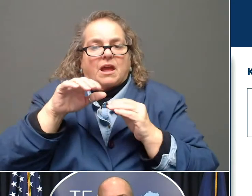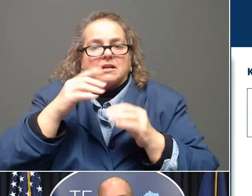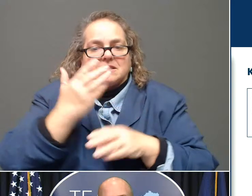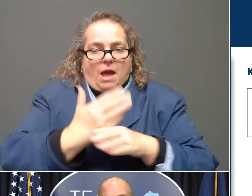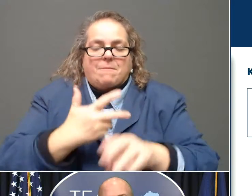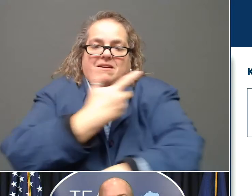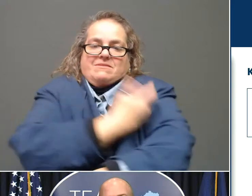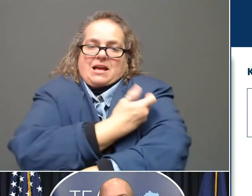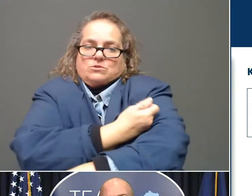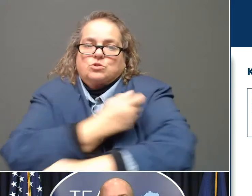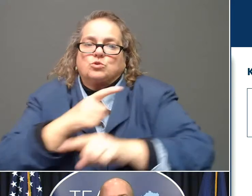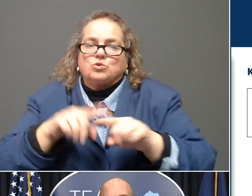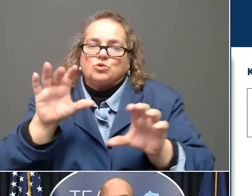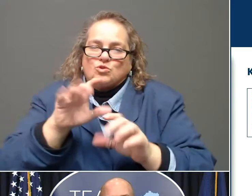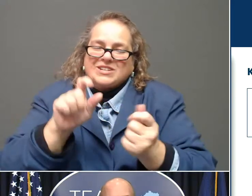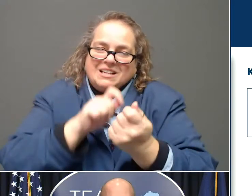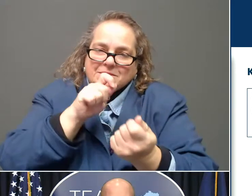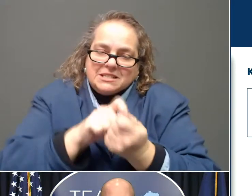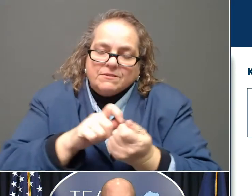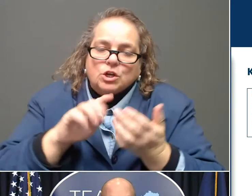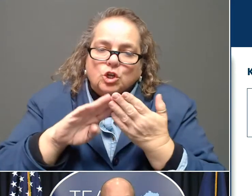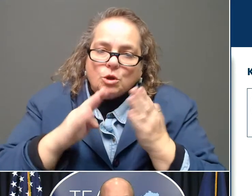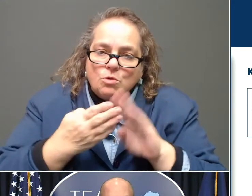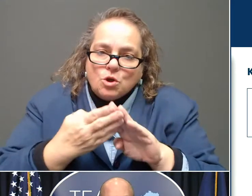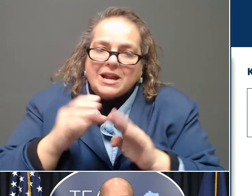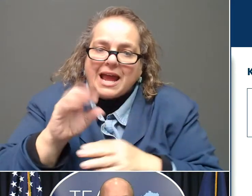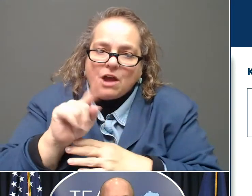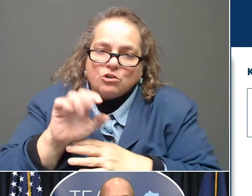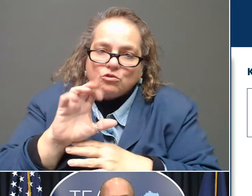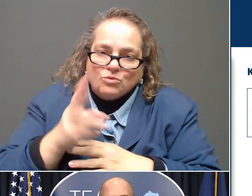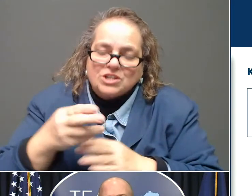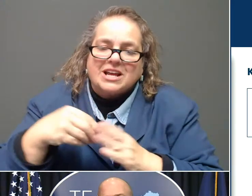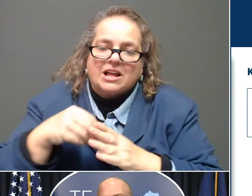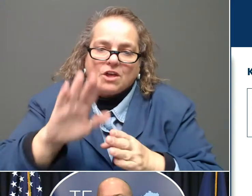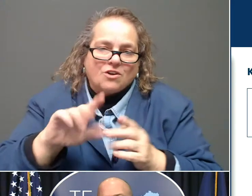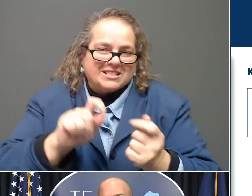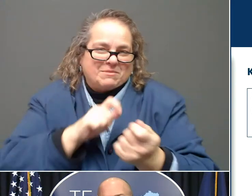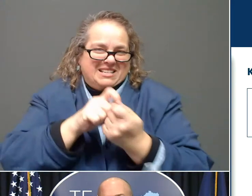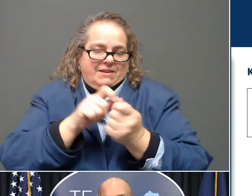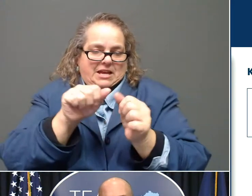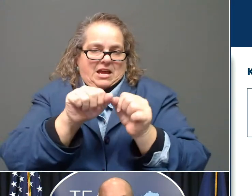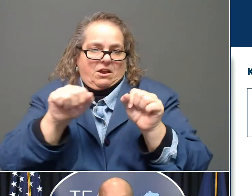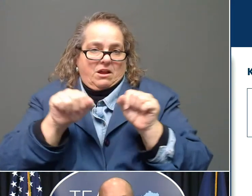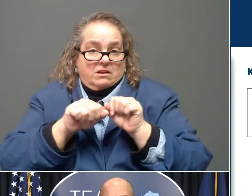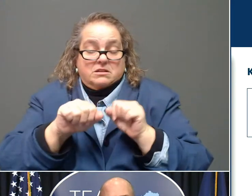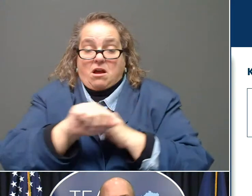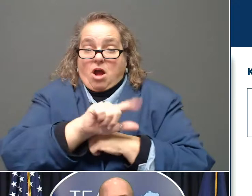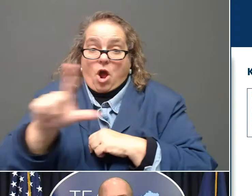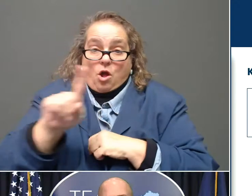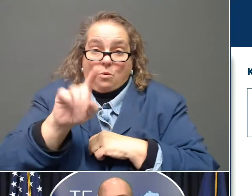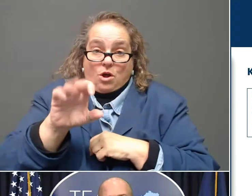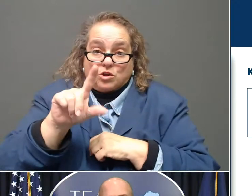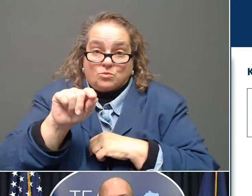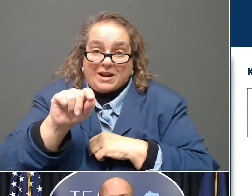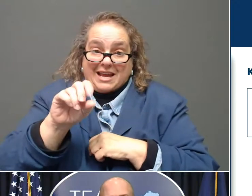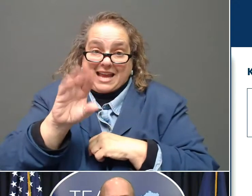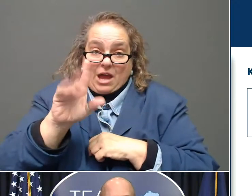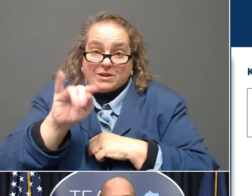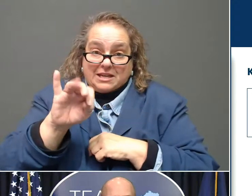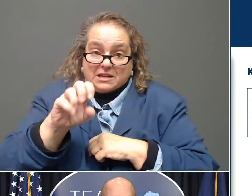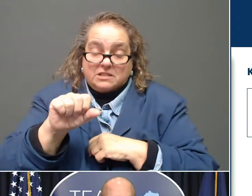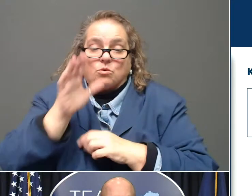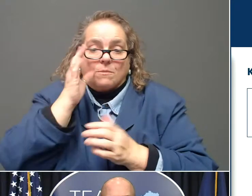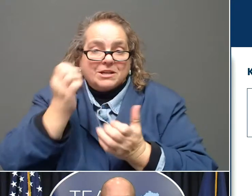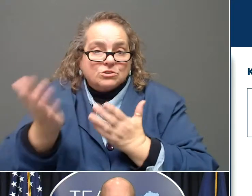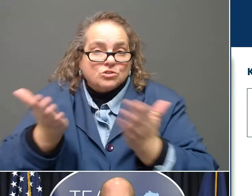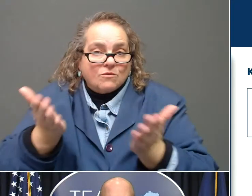weeks. Now, remember, the Biden administration has said we'll have 3 weeks of clarity for the quantities of vaccine we're going to receive. That's